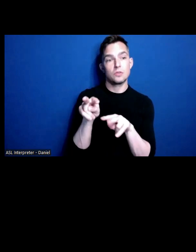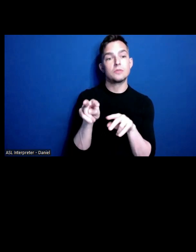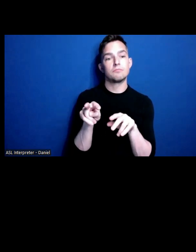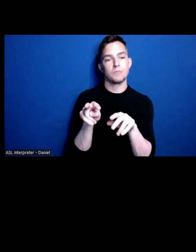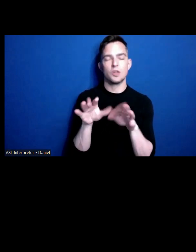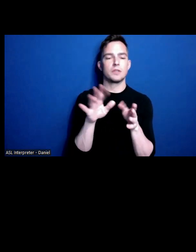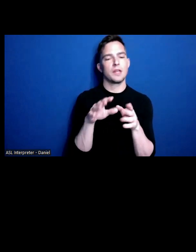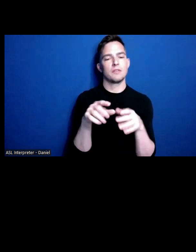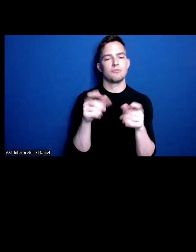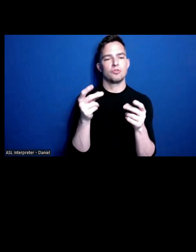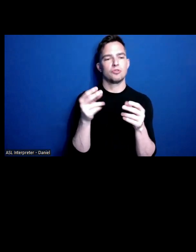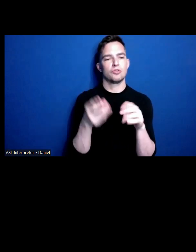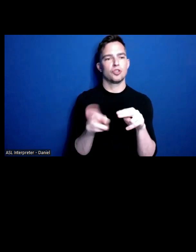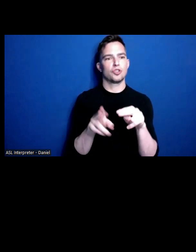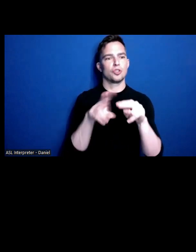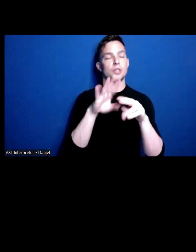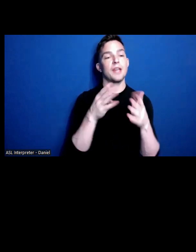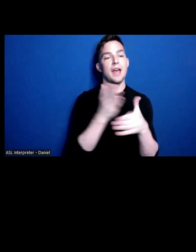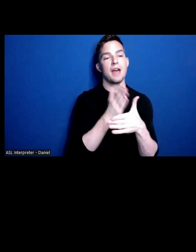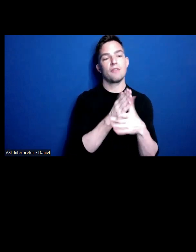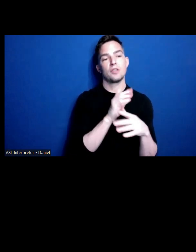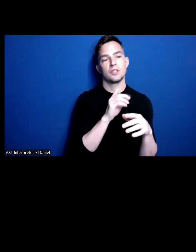the average speed to answer the calls.